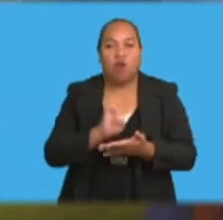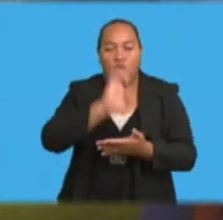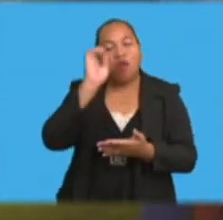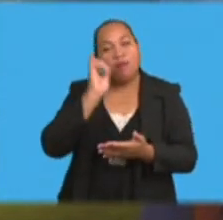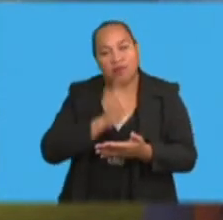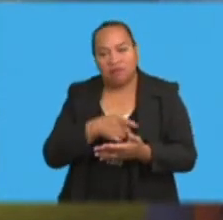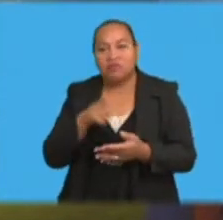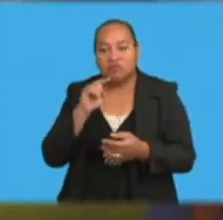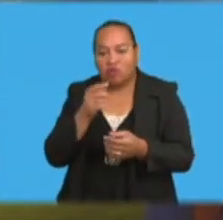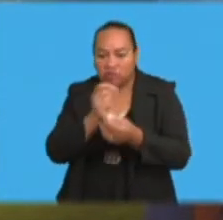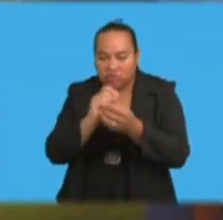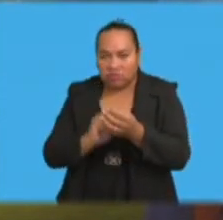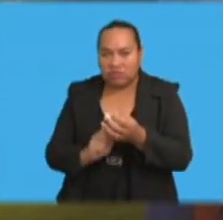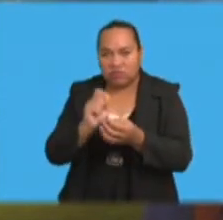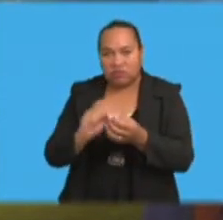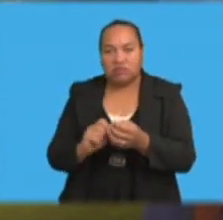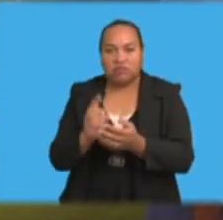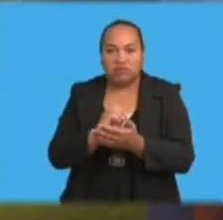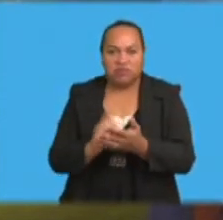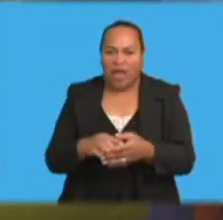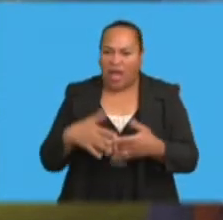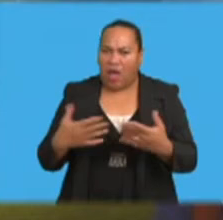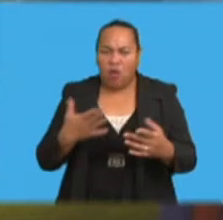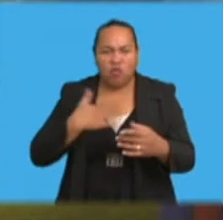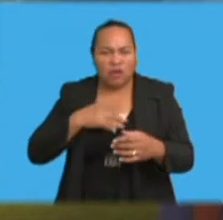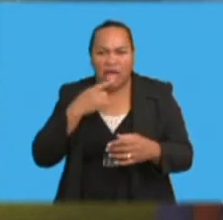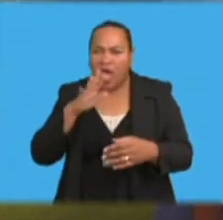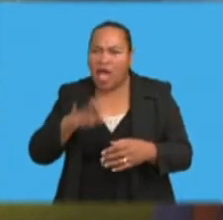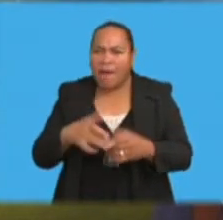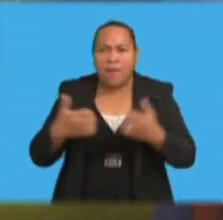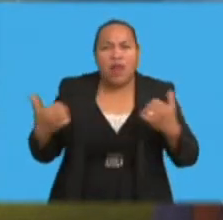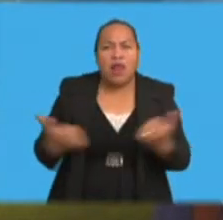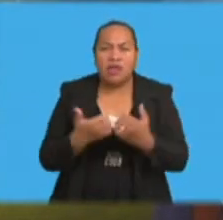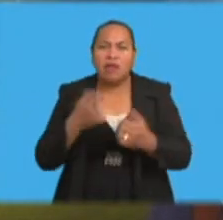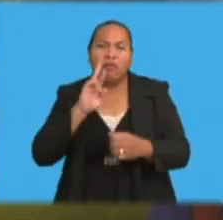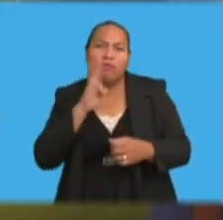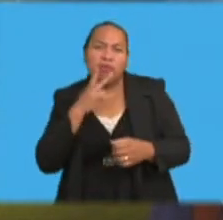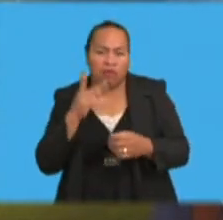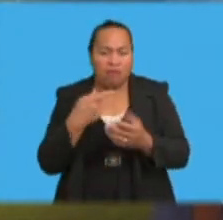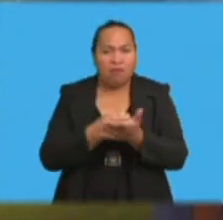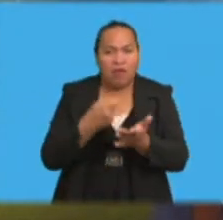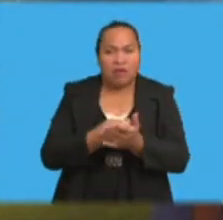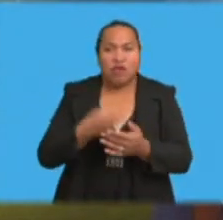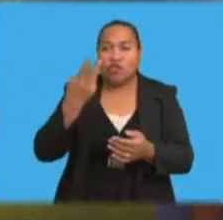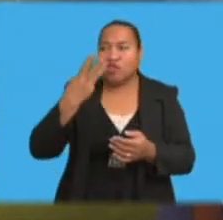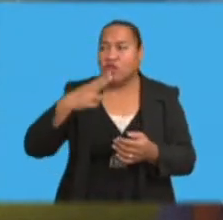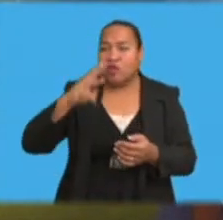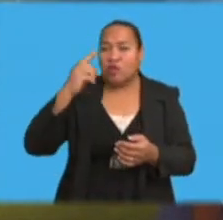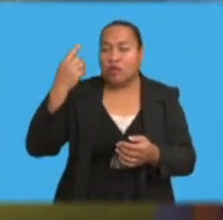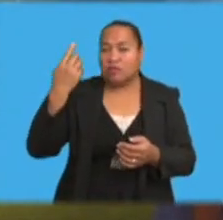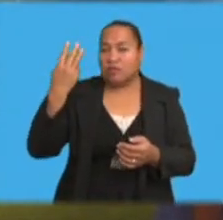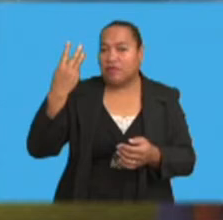Speaker, we wish to highlight that the volume of counterfeit notes reported during the financial year ending 31 July